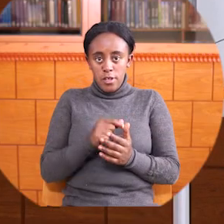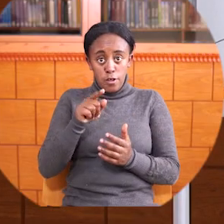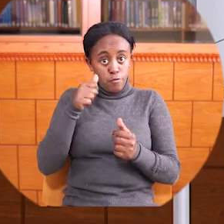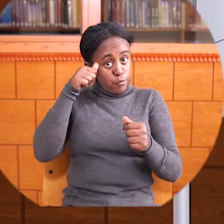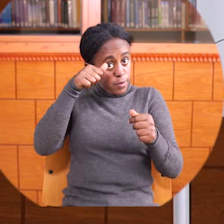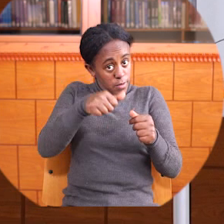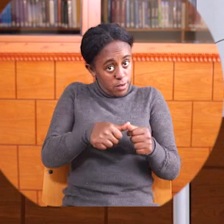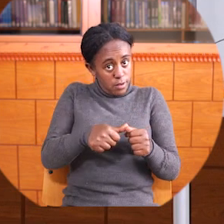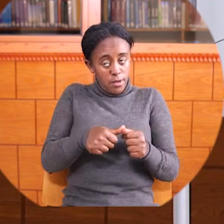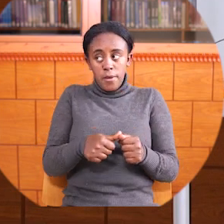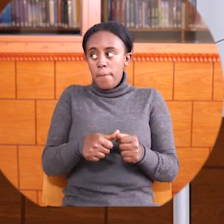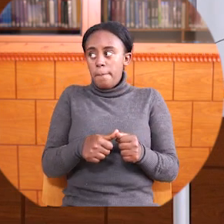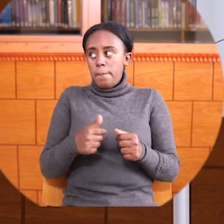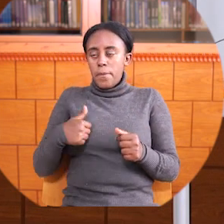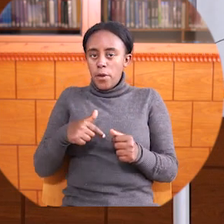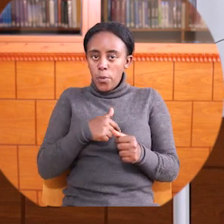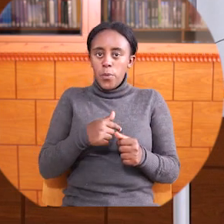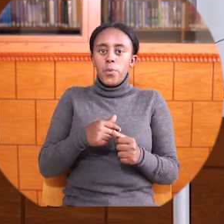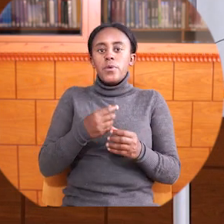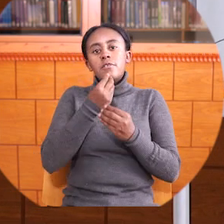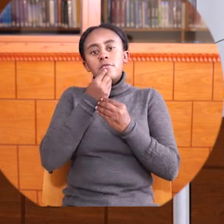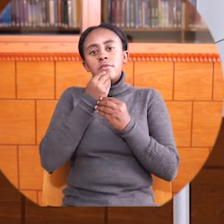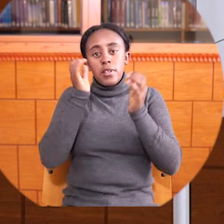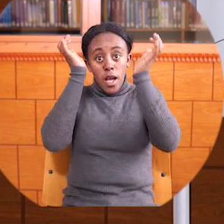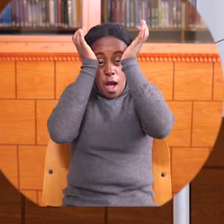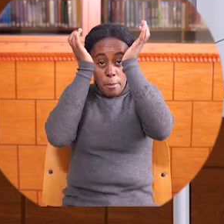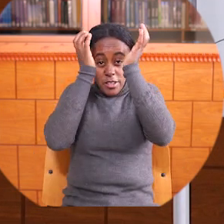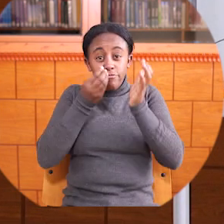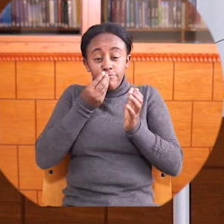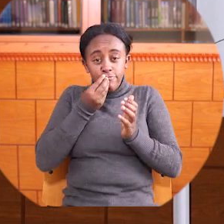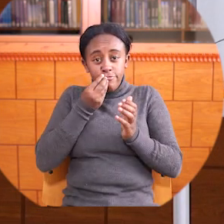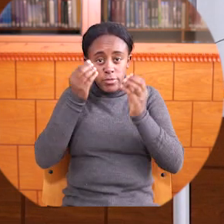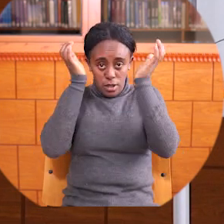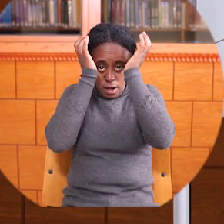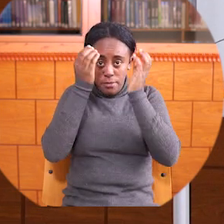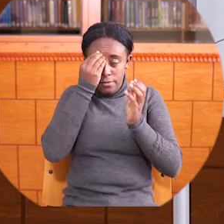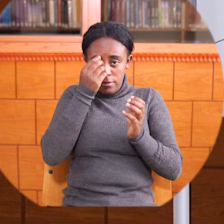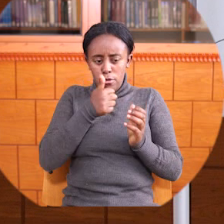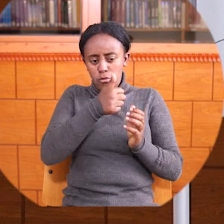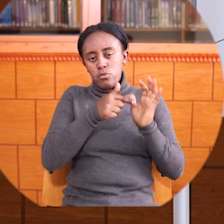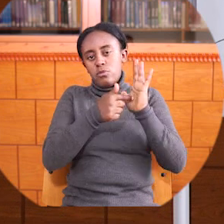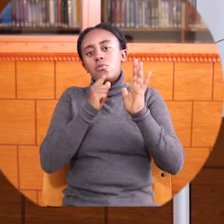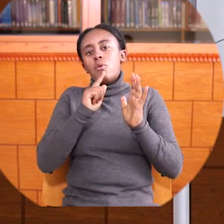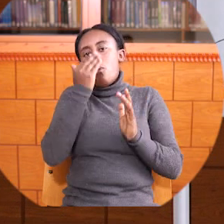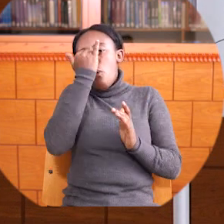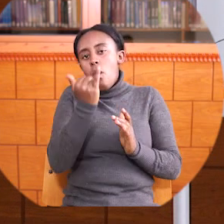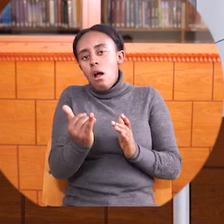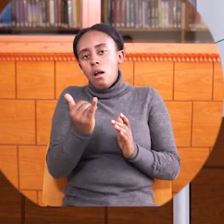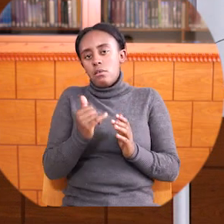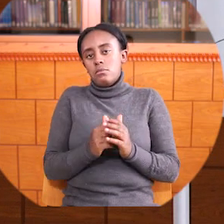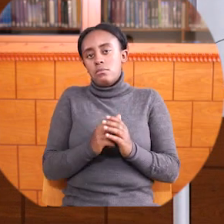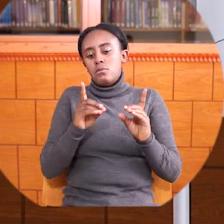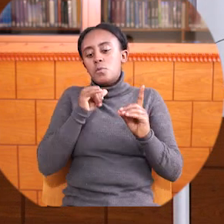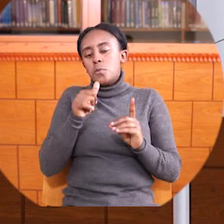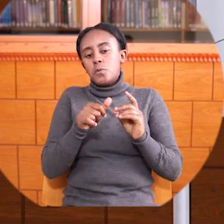remember, we eat cabbage, it is leaf. We eat cabbage, it's leaf. Why we did